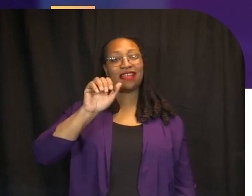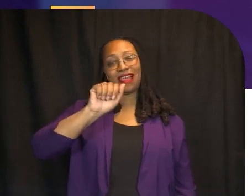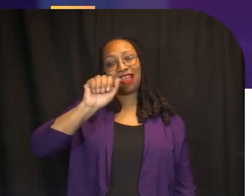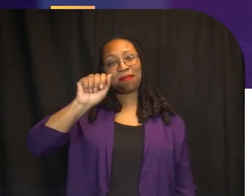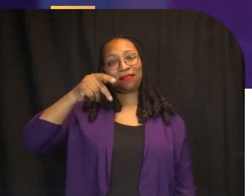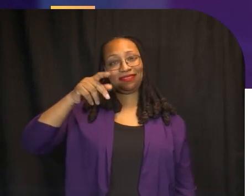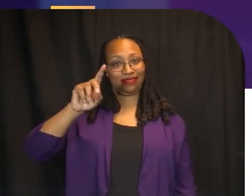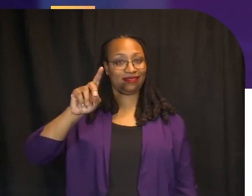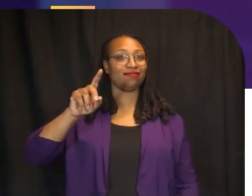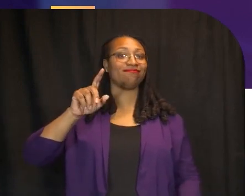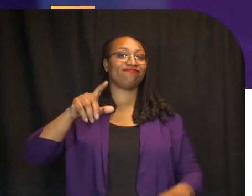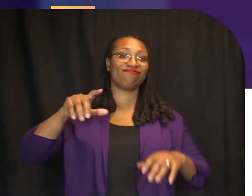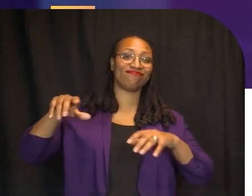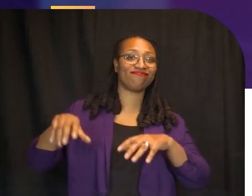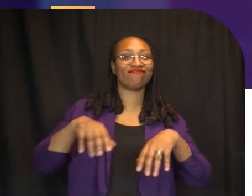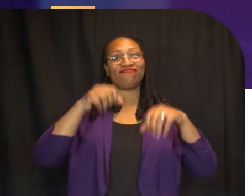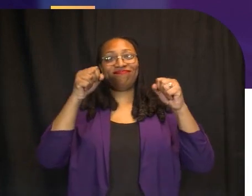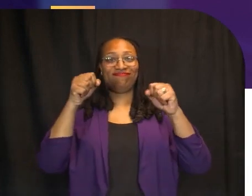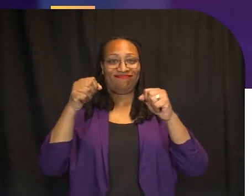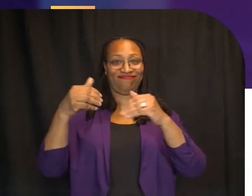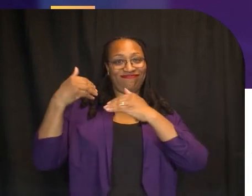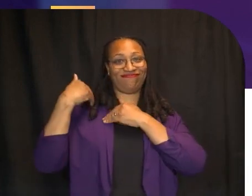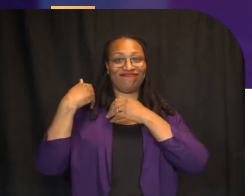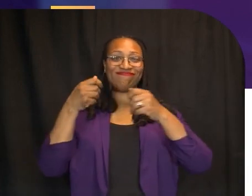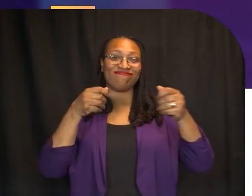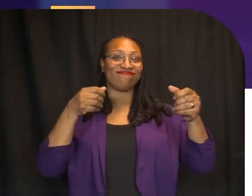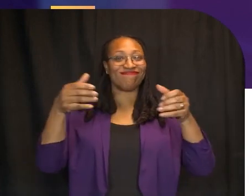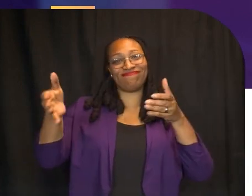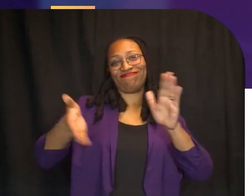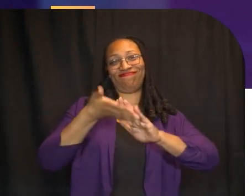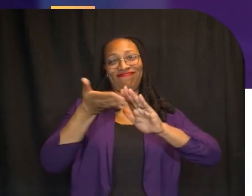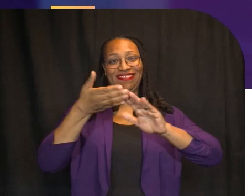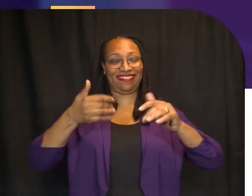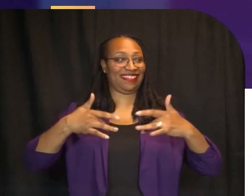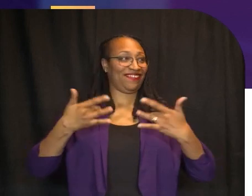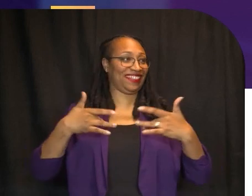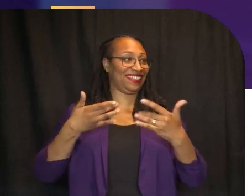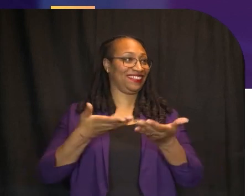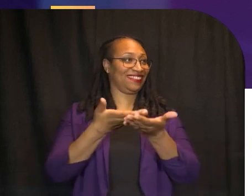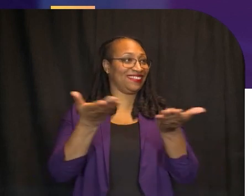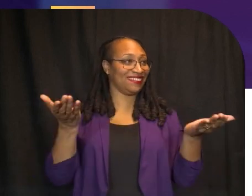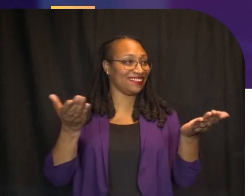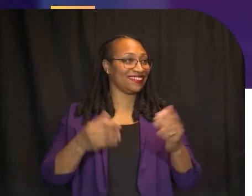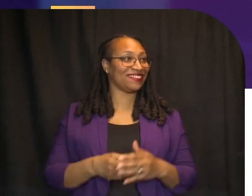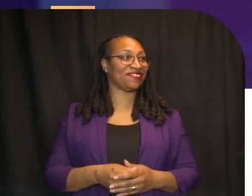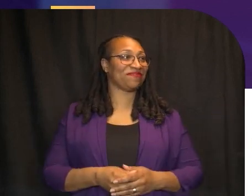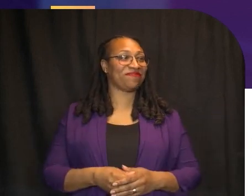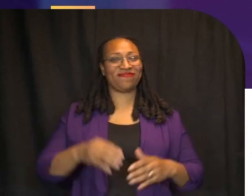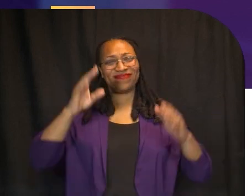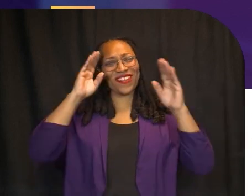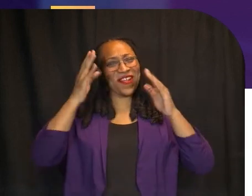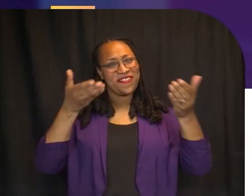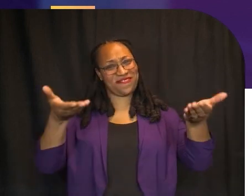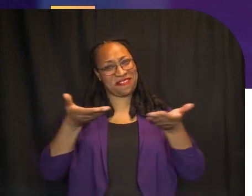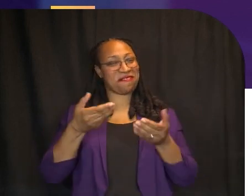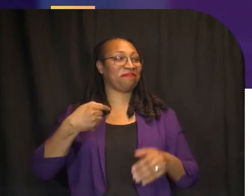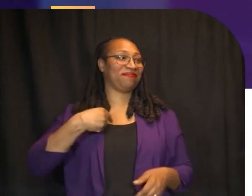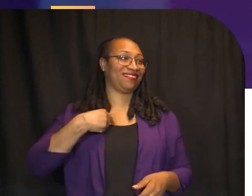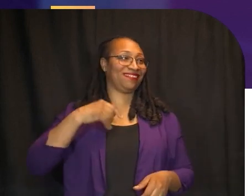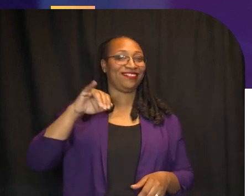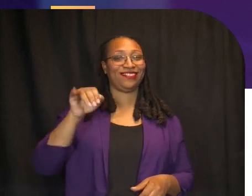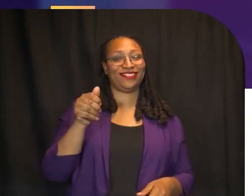Good evening and welcome. I'm Jane Pauley, host for tonight's 2022 Leadership Awards Gala for the